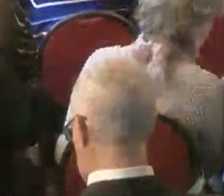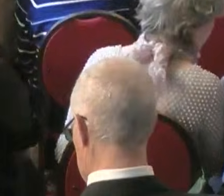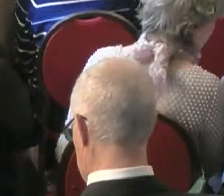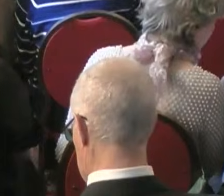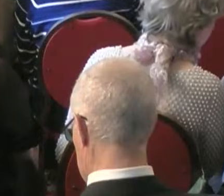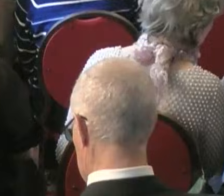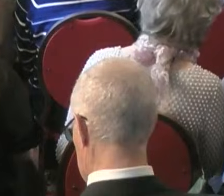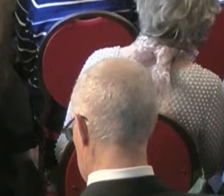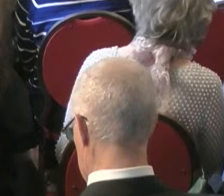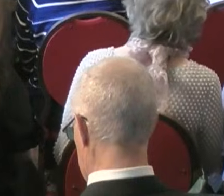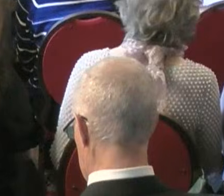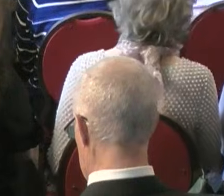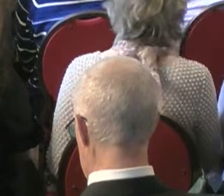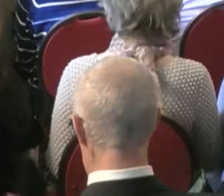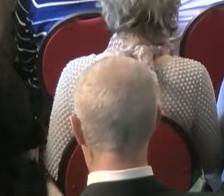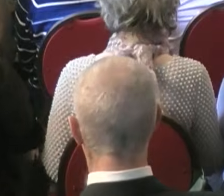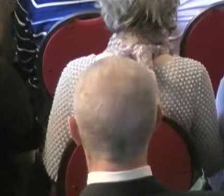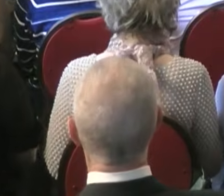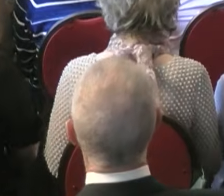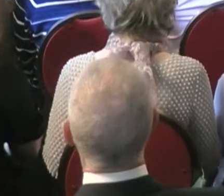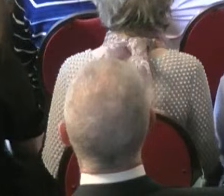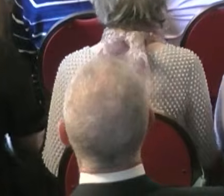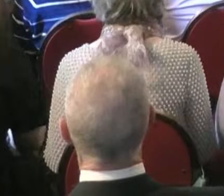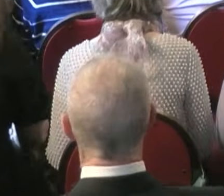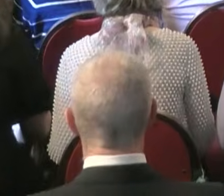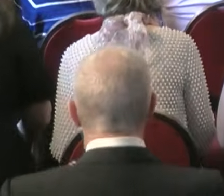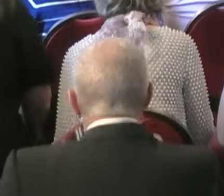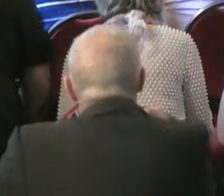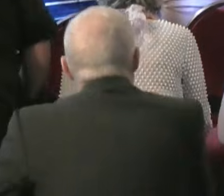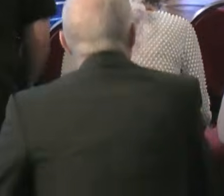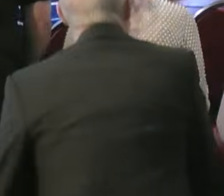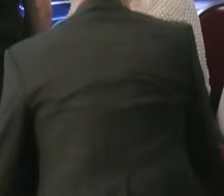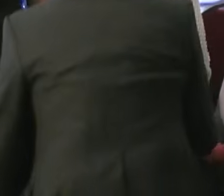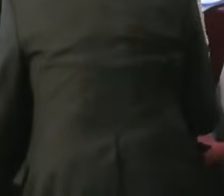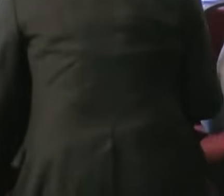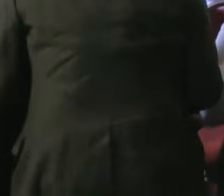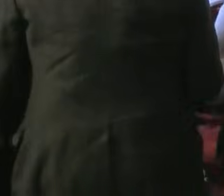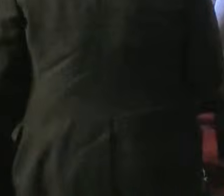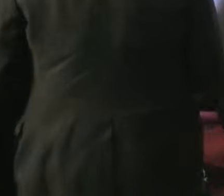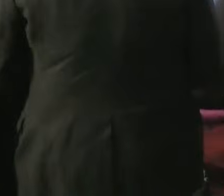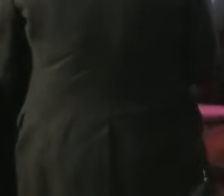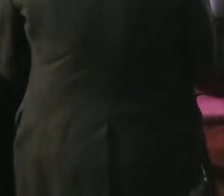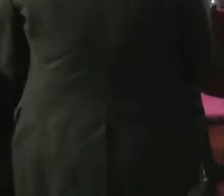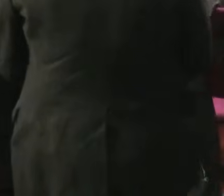Good morning, everyone. Please rise as you are able and remain standing.